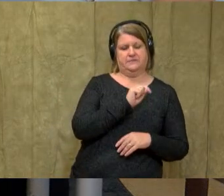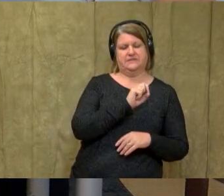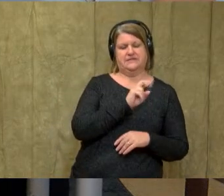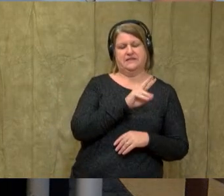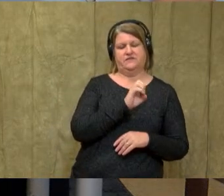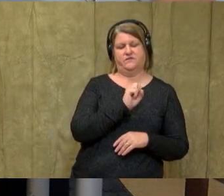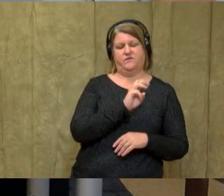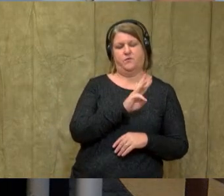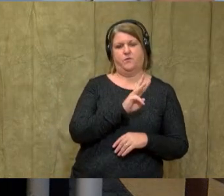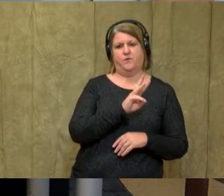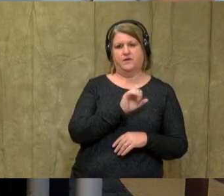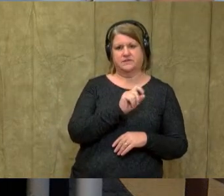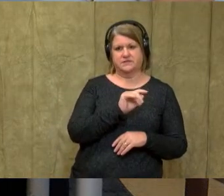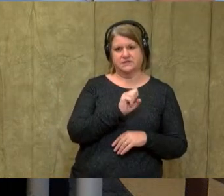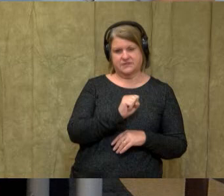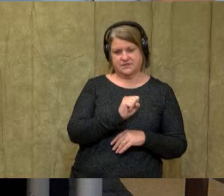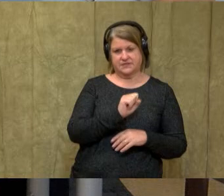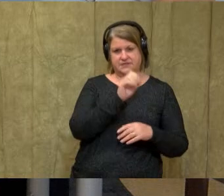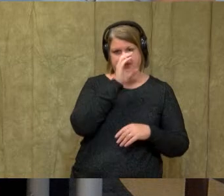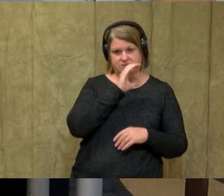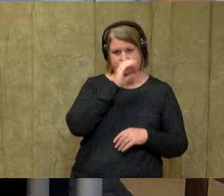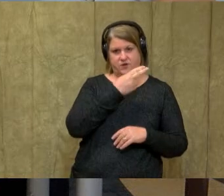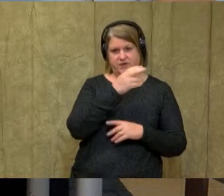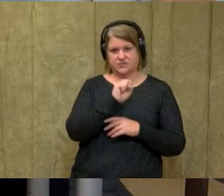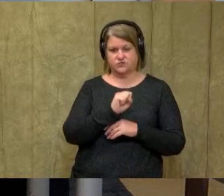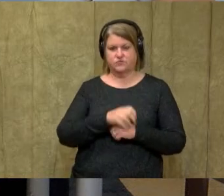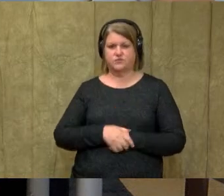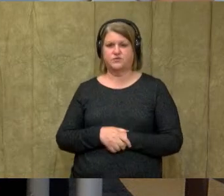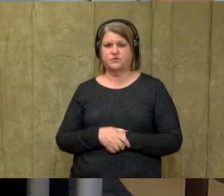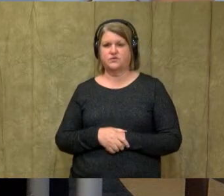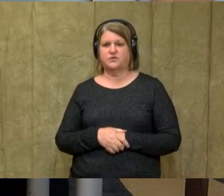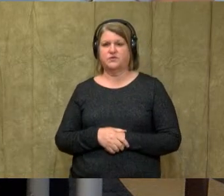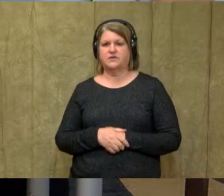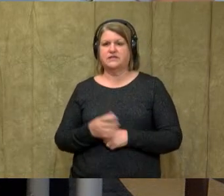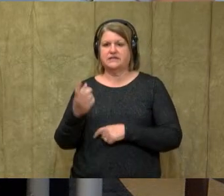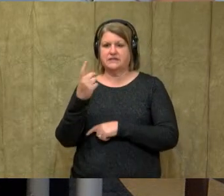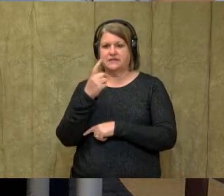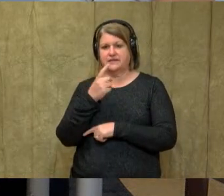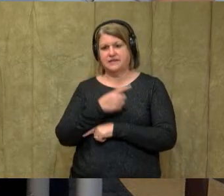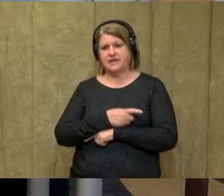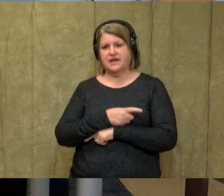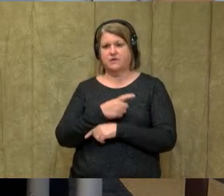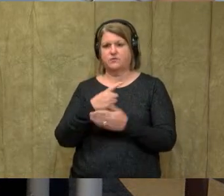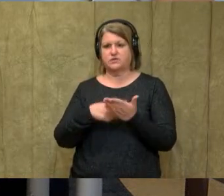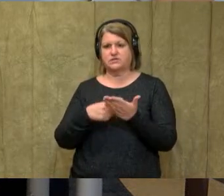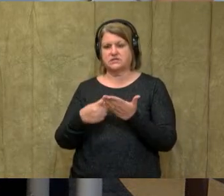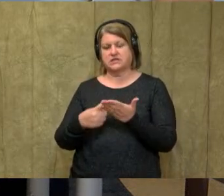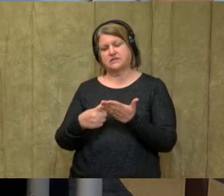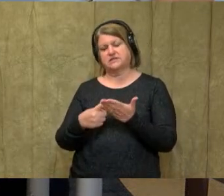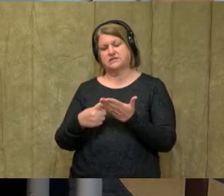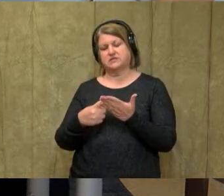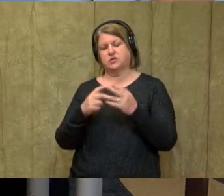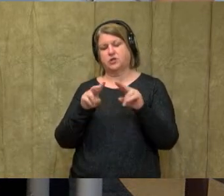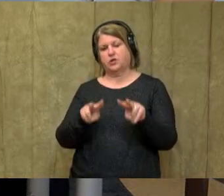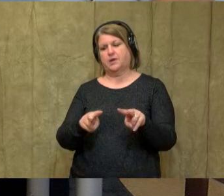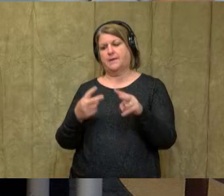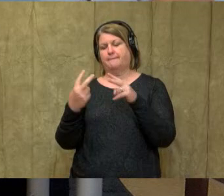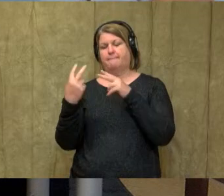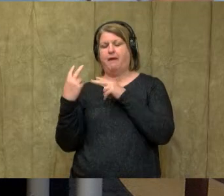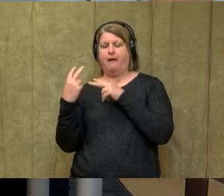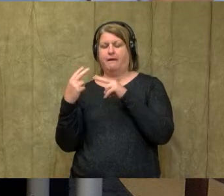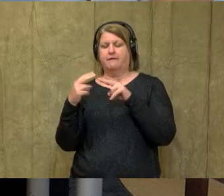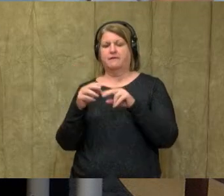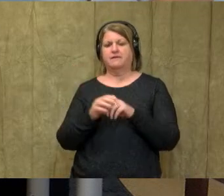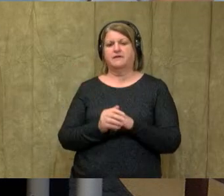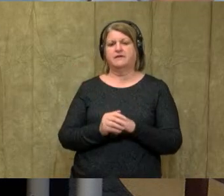School. Today, for our final session with you, we want to take some time to look back over these